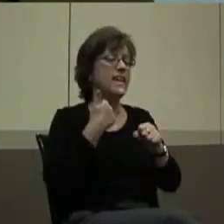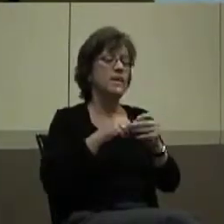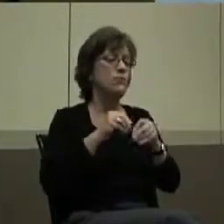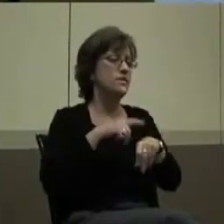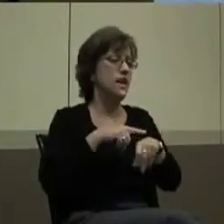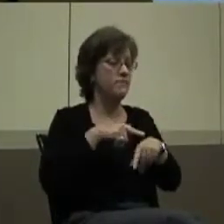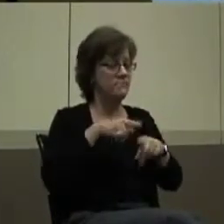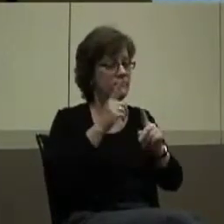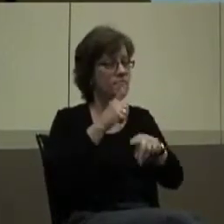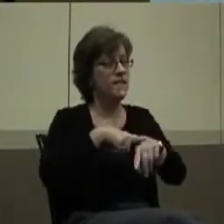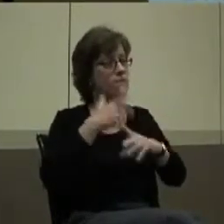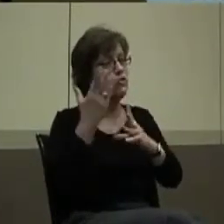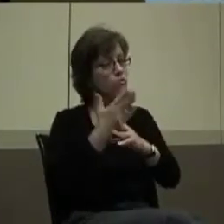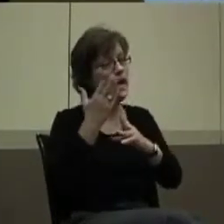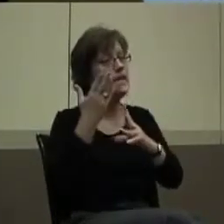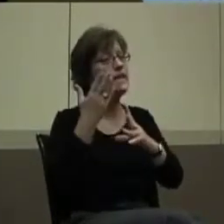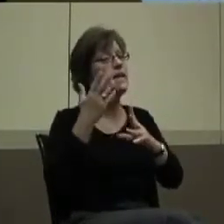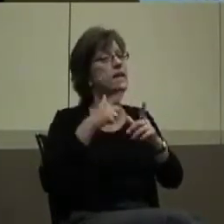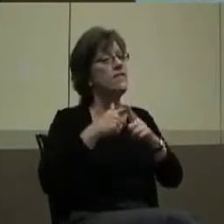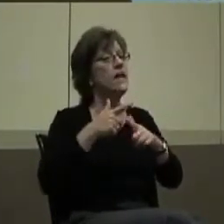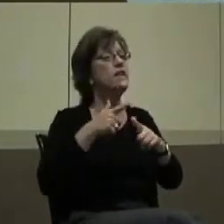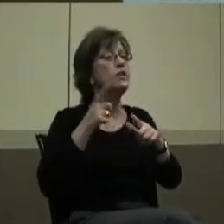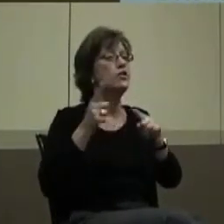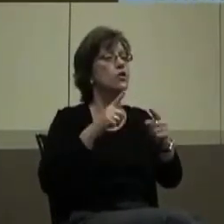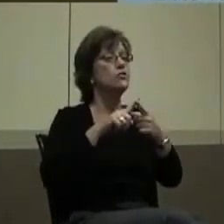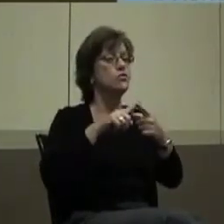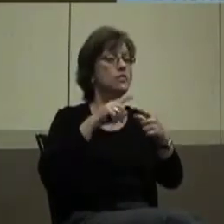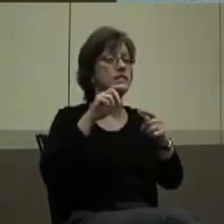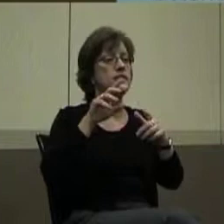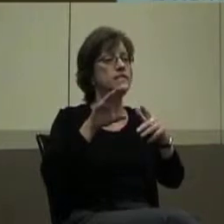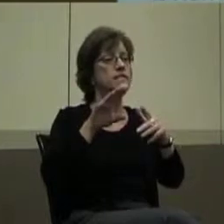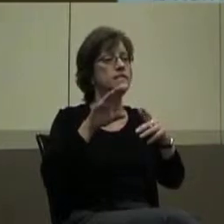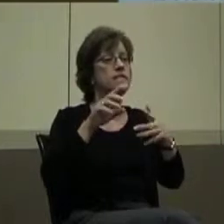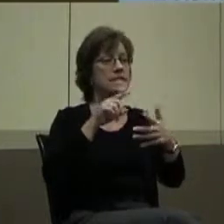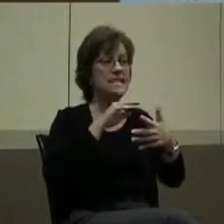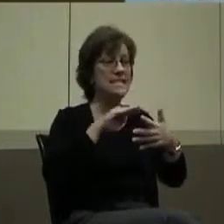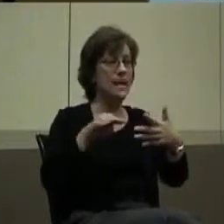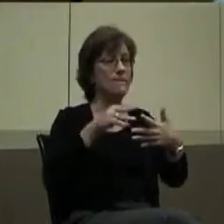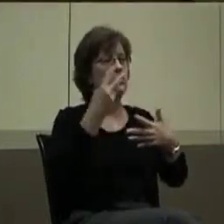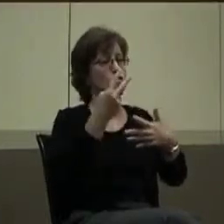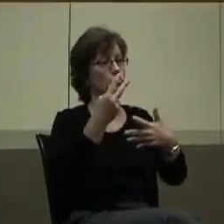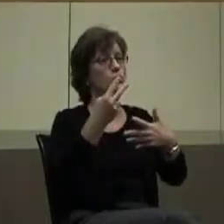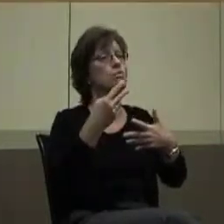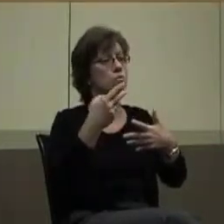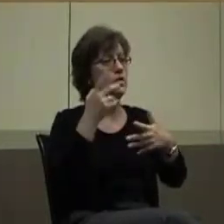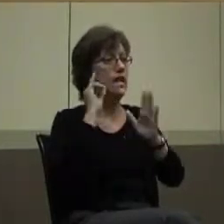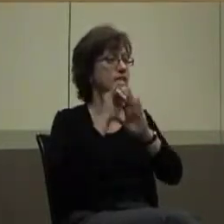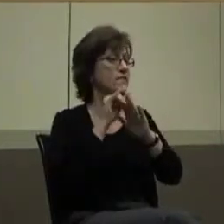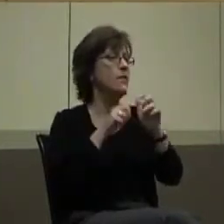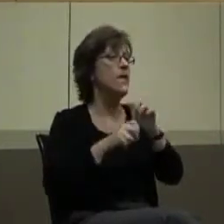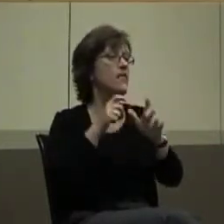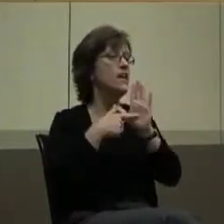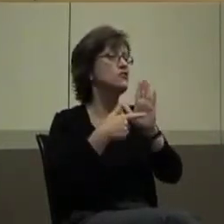break, and when we come back from break, we're going to go into step 2, which is identifying the problem, and then you're going to actually see Mike,